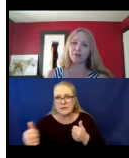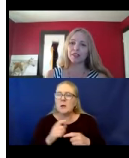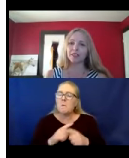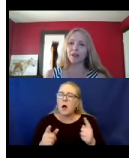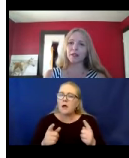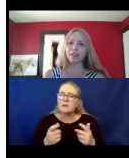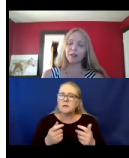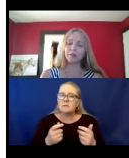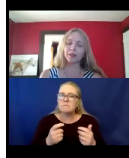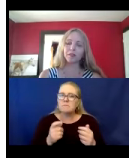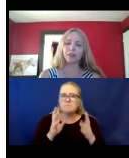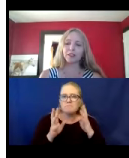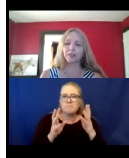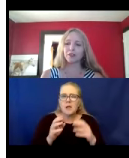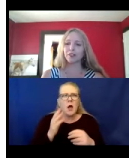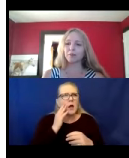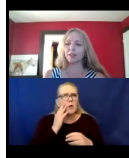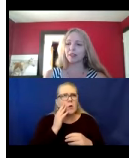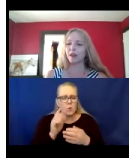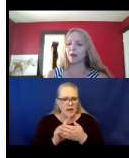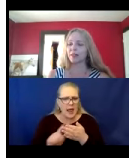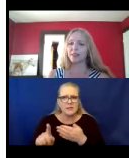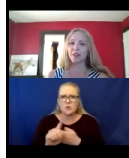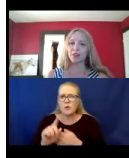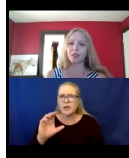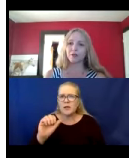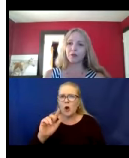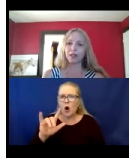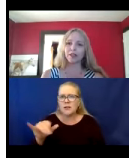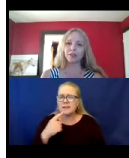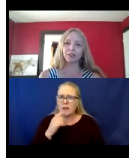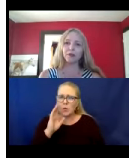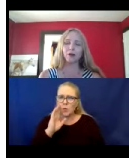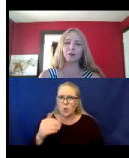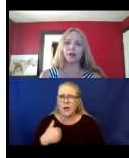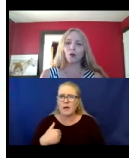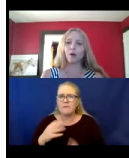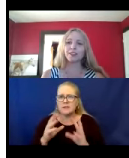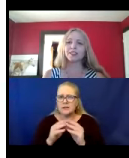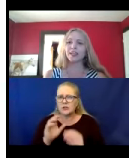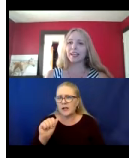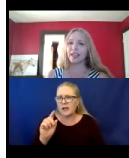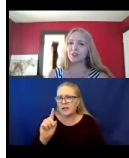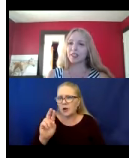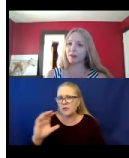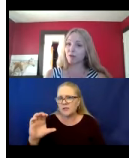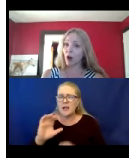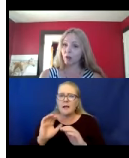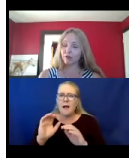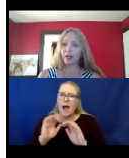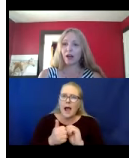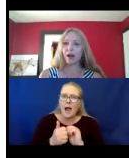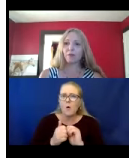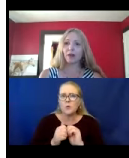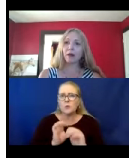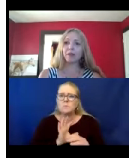are different things. Next week, I believe Carly said there's going to be a discussion for the ADRC about ways to stay engaged and get